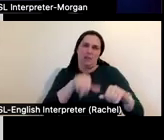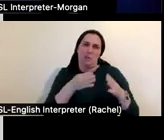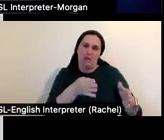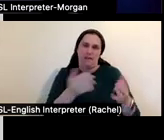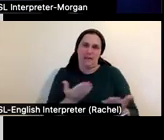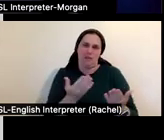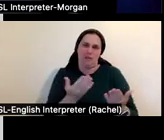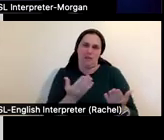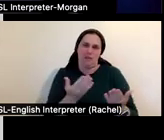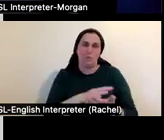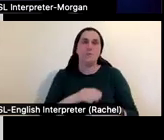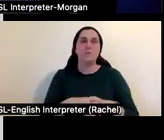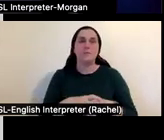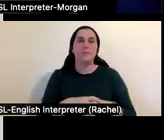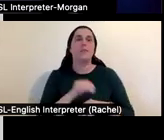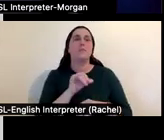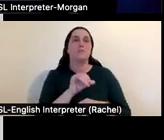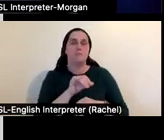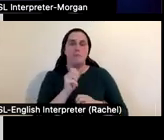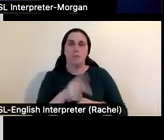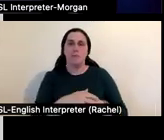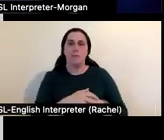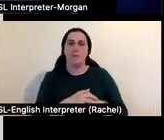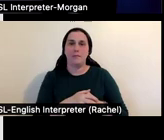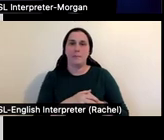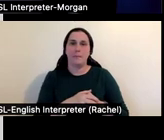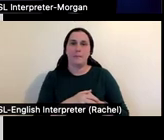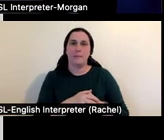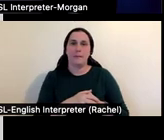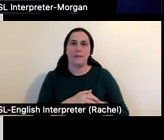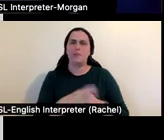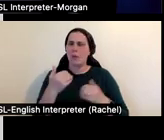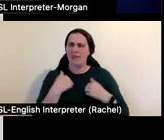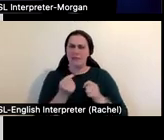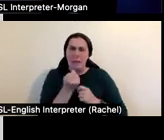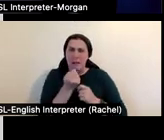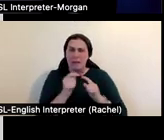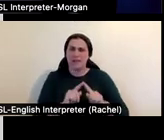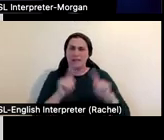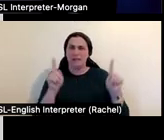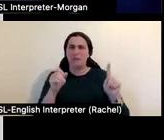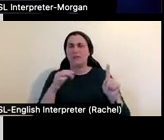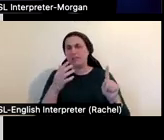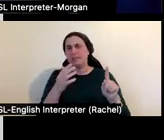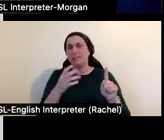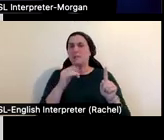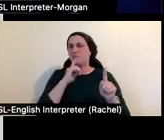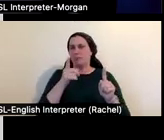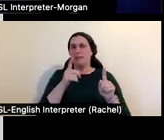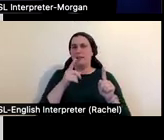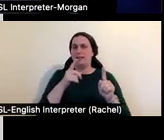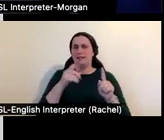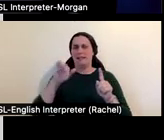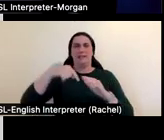Okay. Okay, so you also see, there is like tiny differences, but again, like I think this is like goes very like deep into it. So